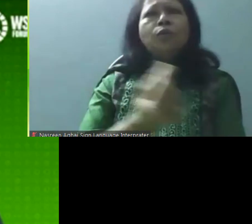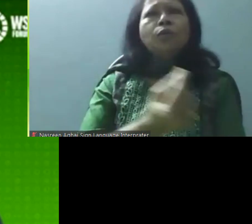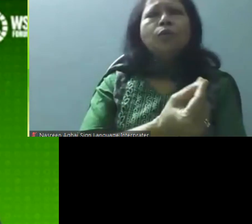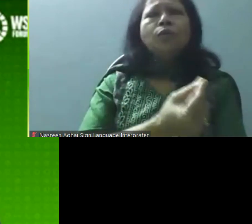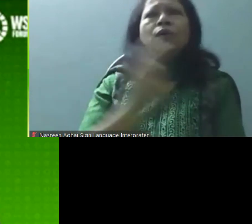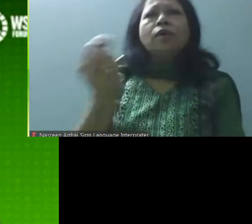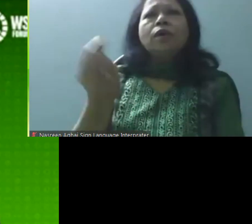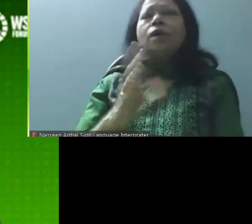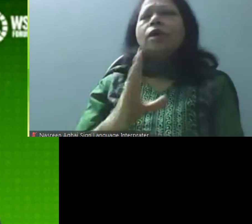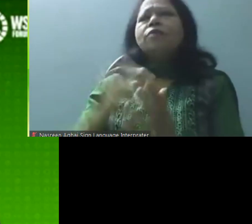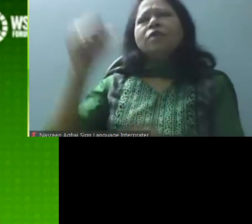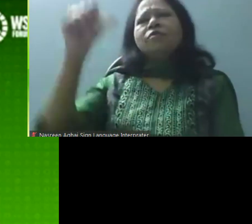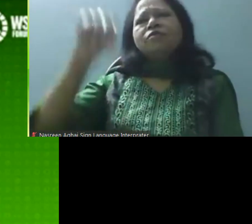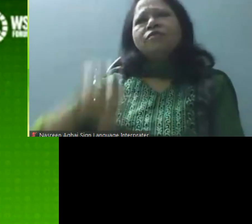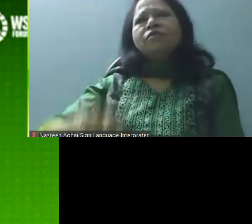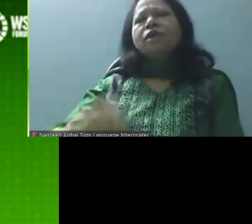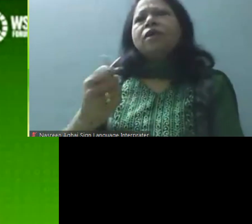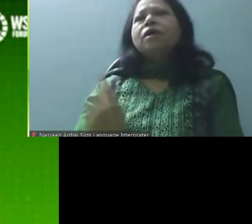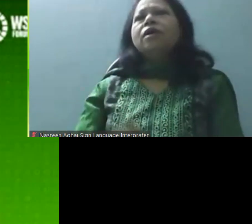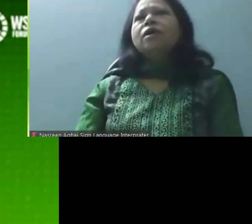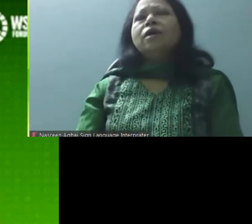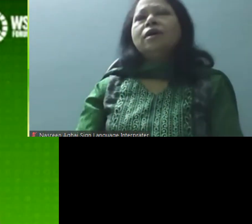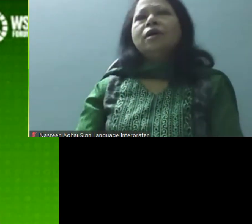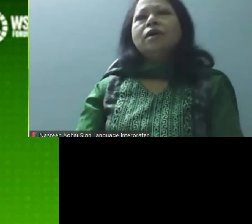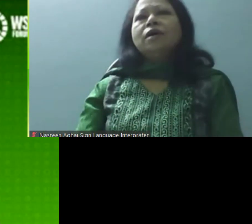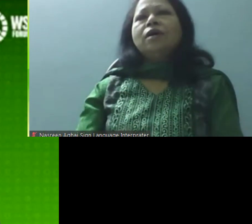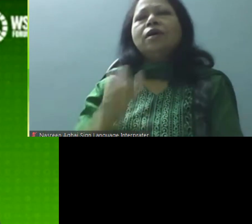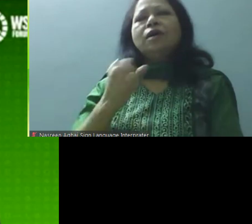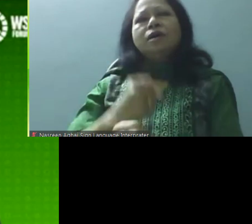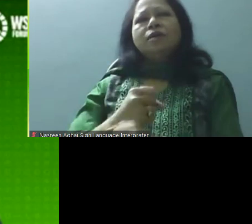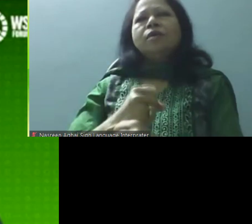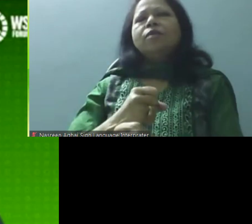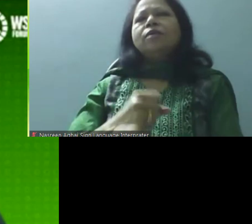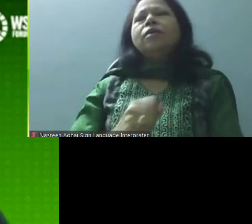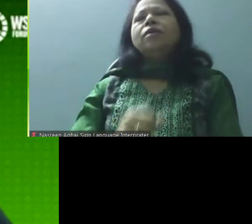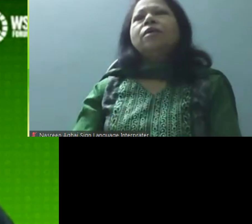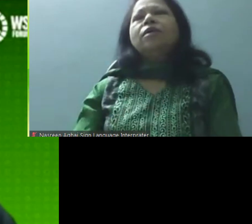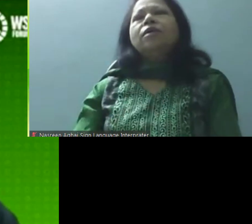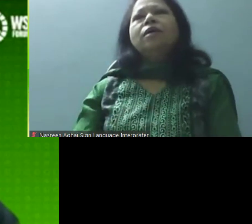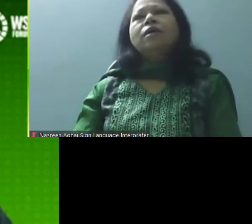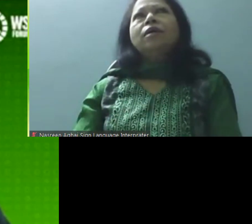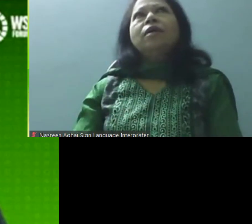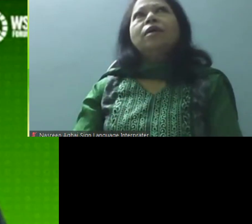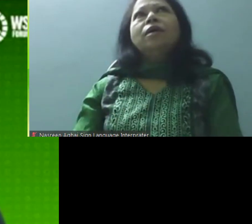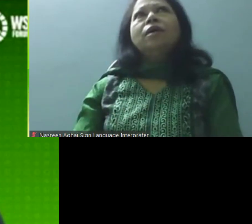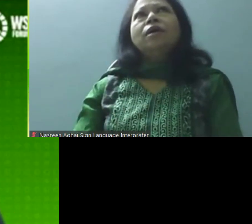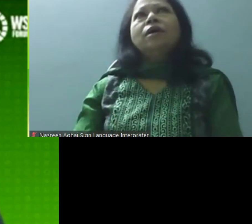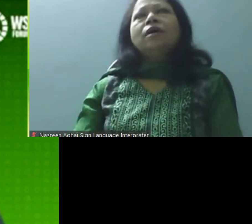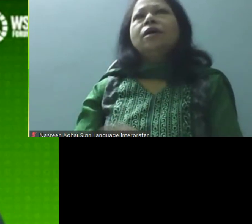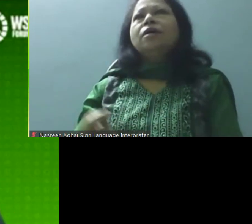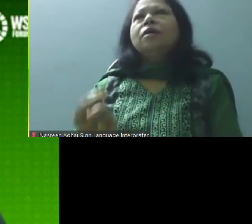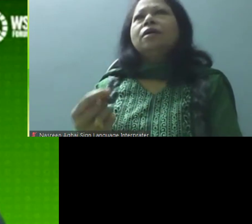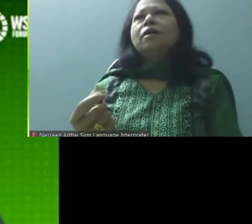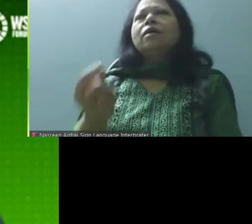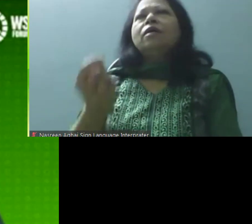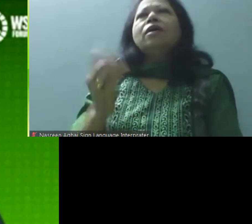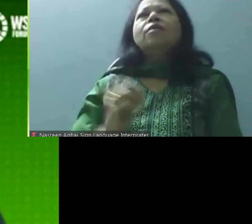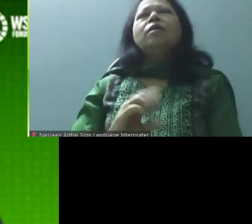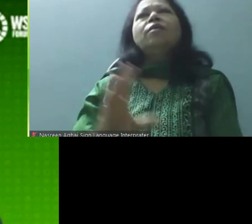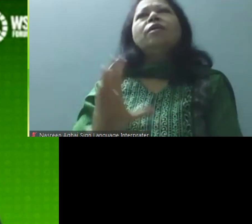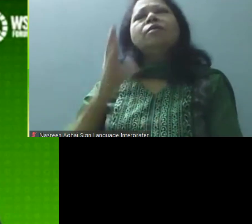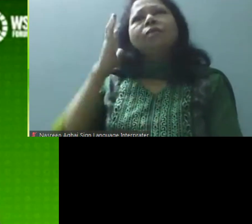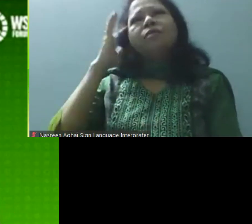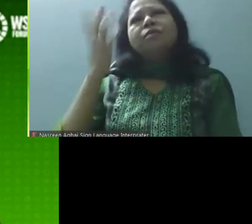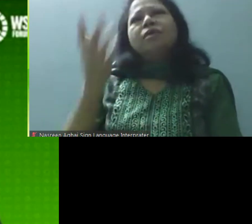think it's a failing of government, really, that this money hasn't been made available. So